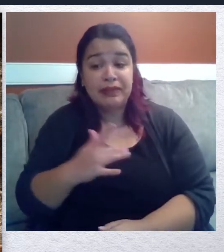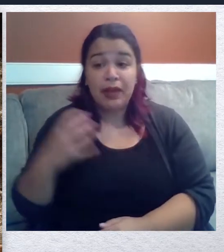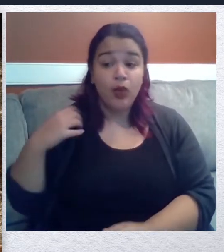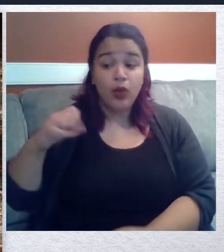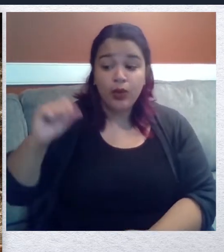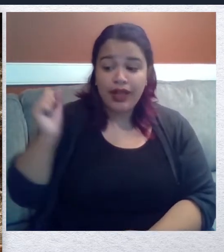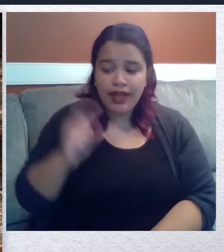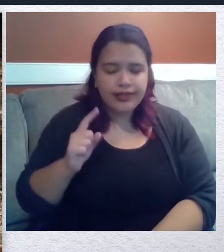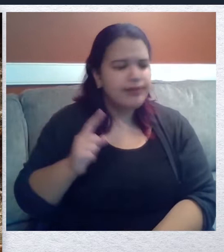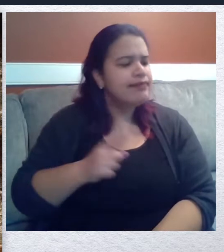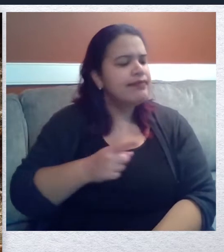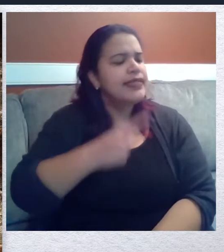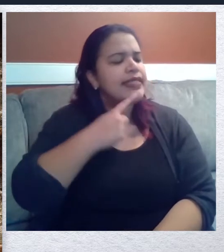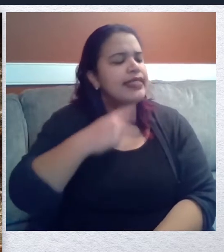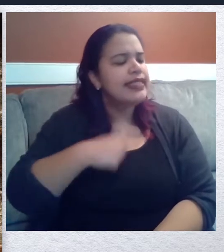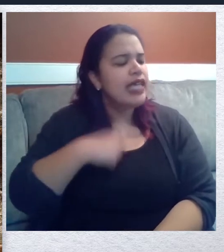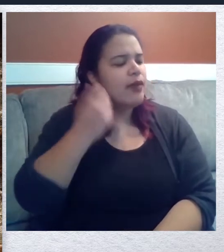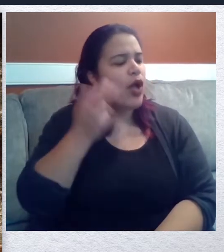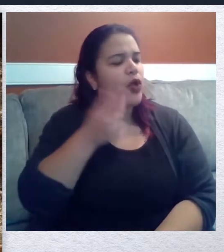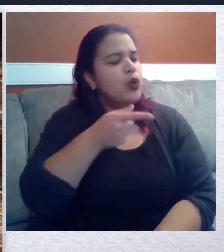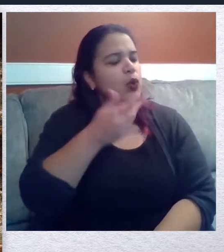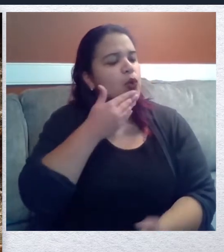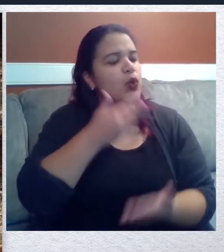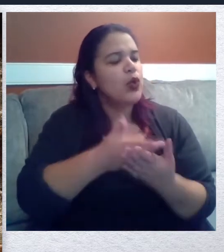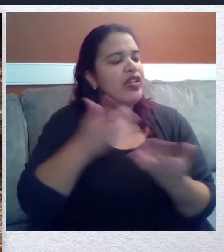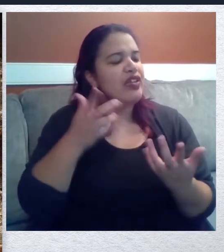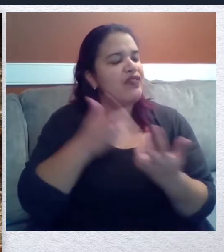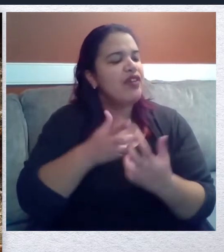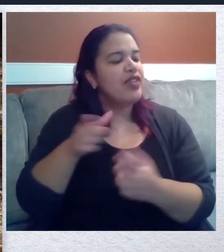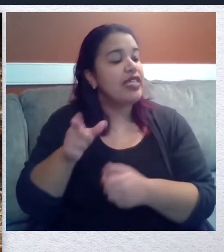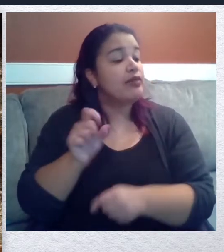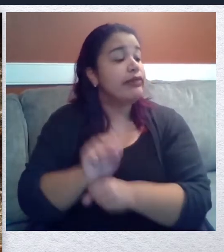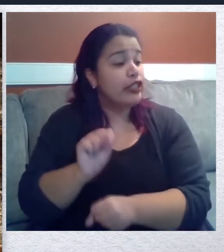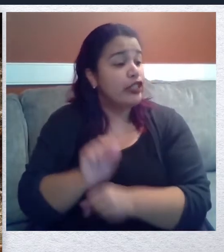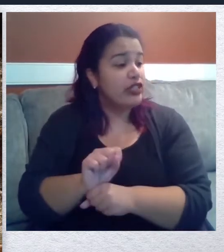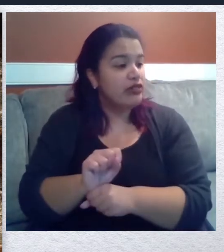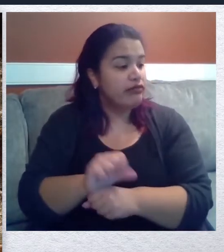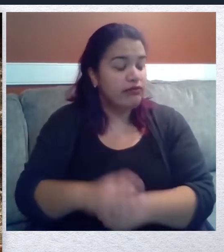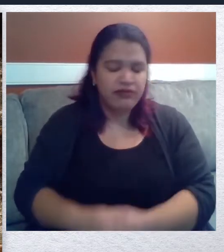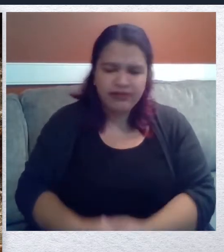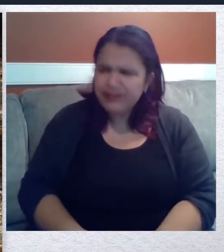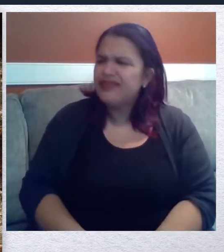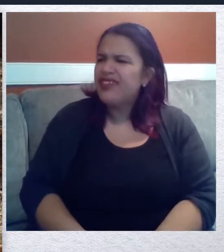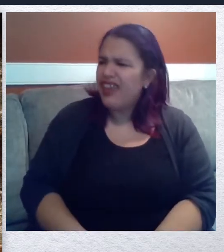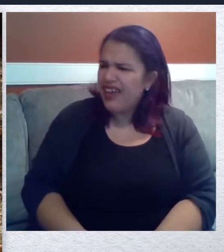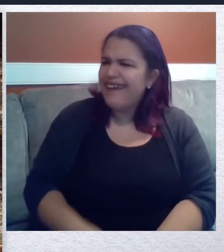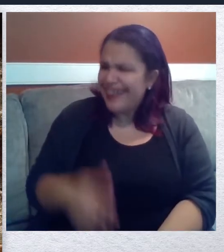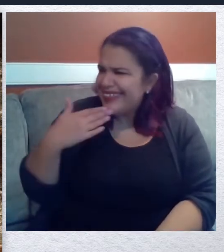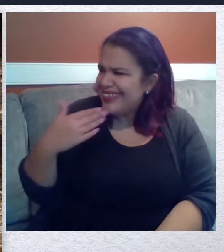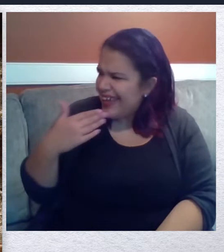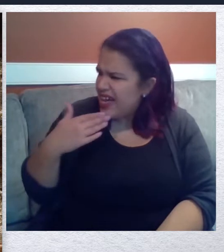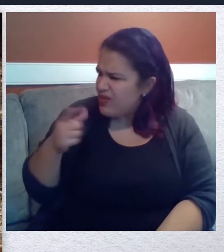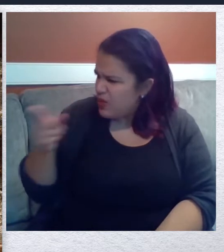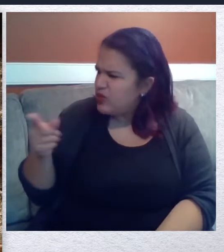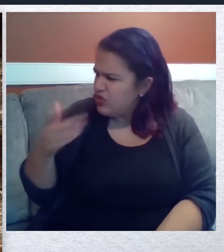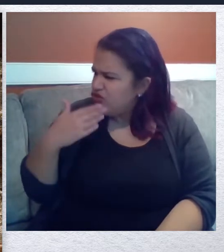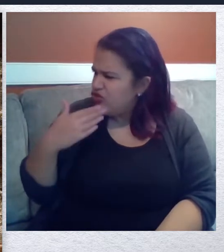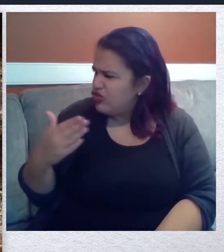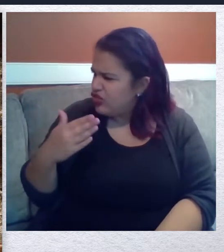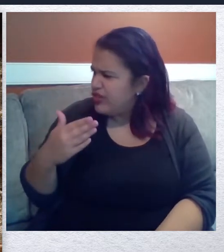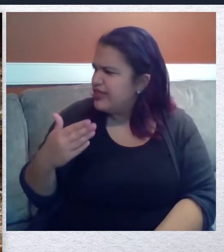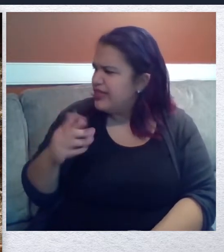Great tips, Dennis. Practicing interviewing techniques is certainly the best way to go into an interview